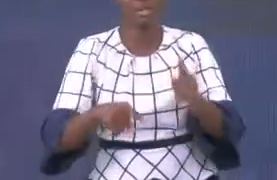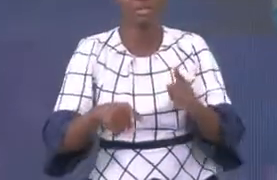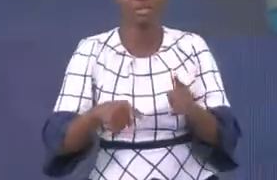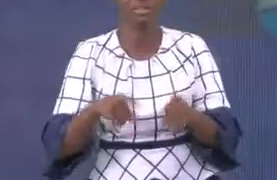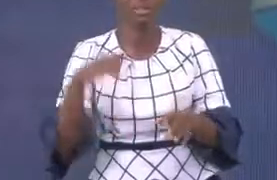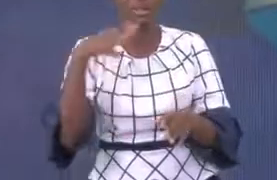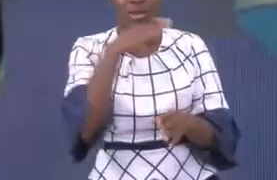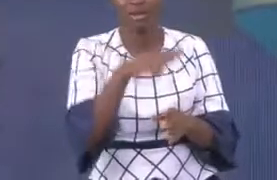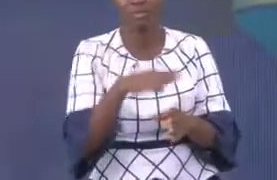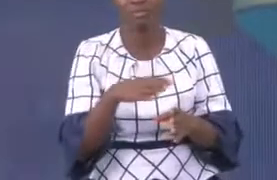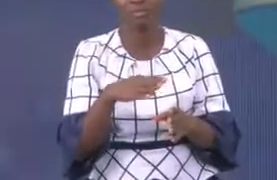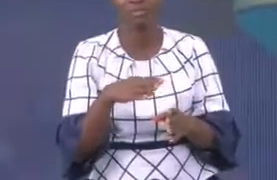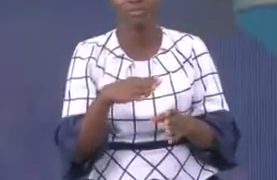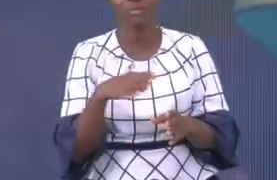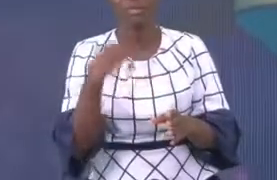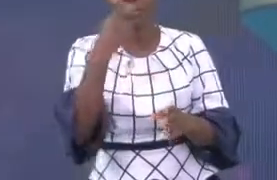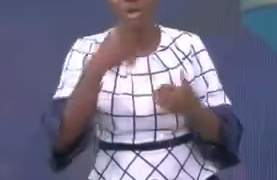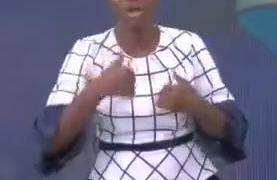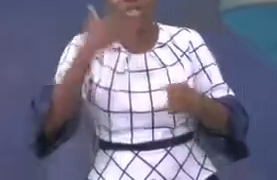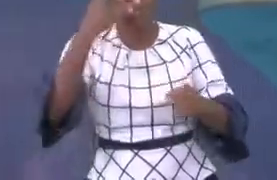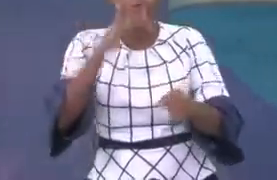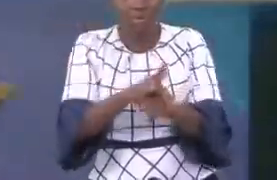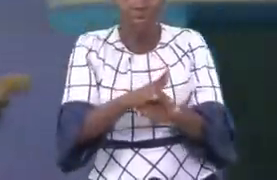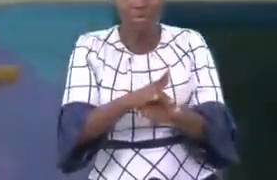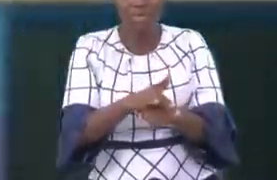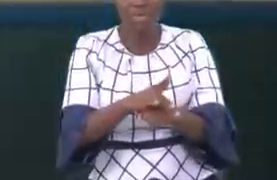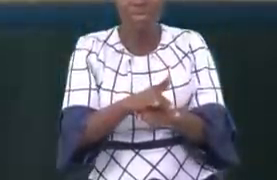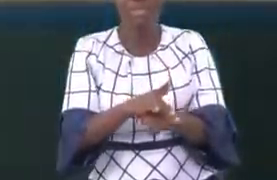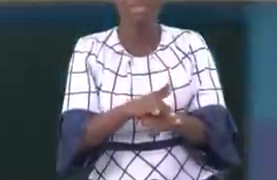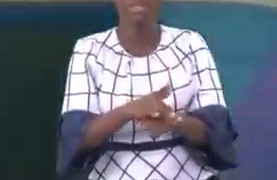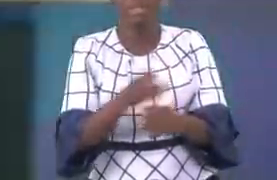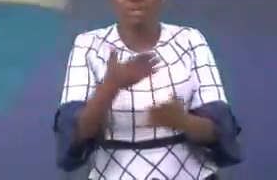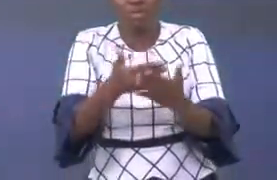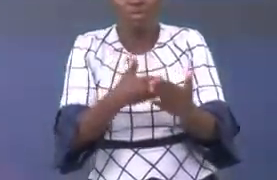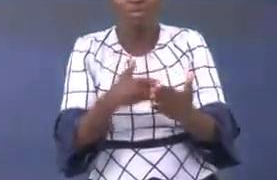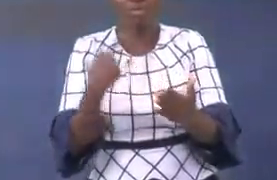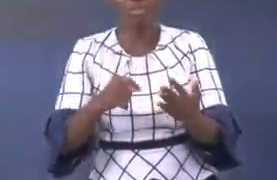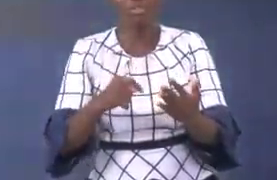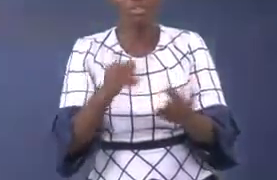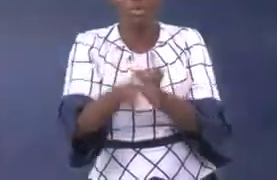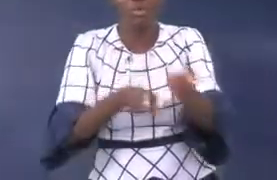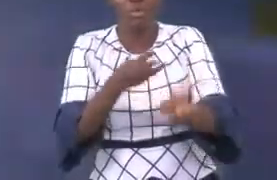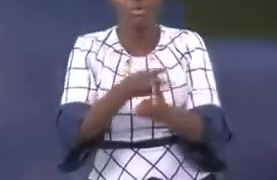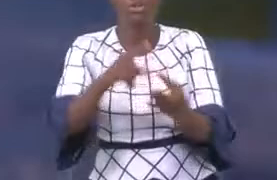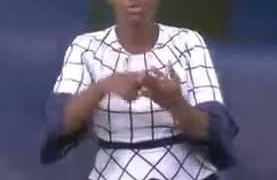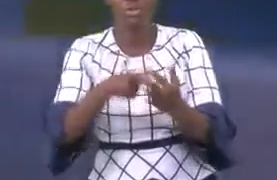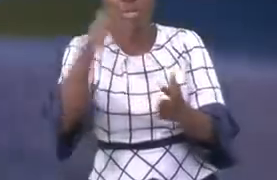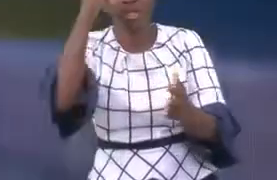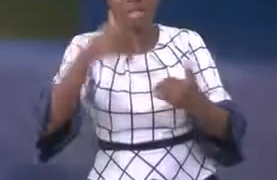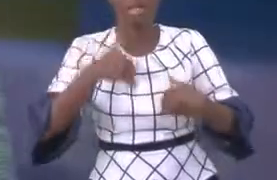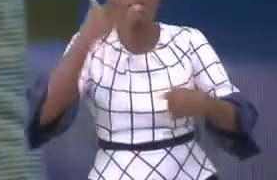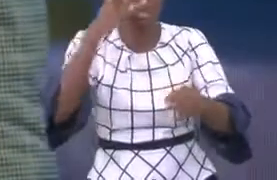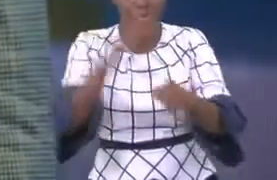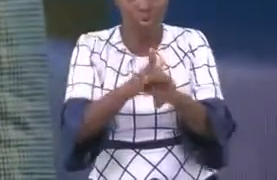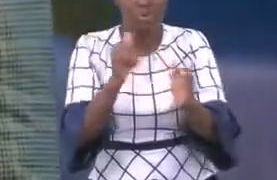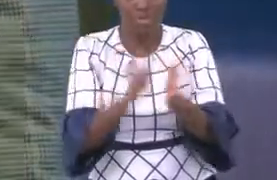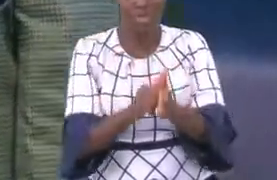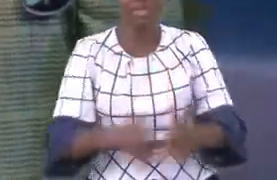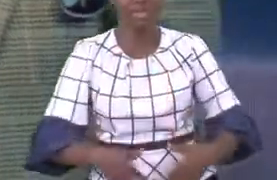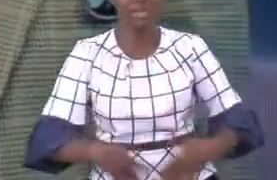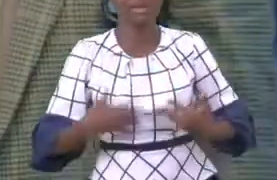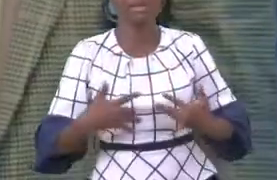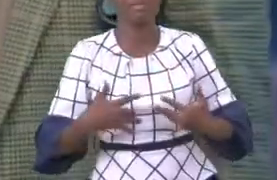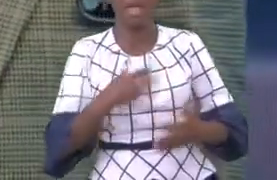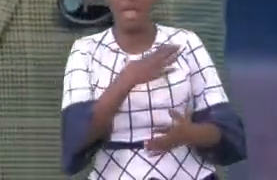world began, he promised that life. And today happens to be your day of having that